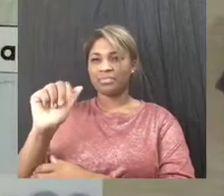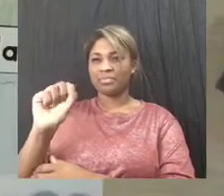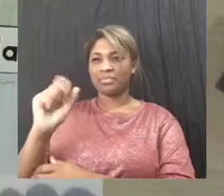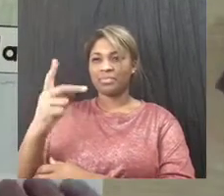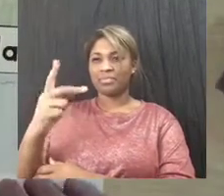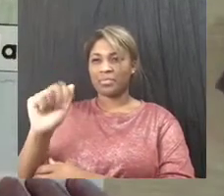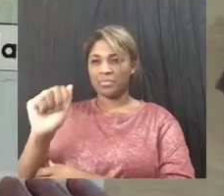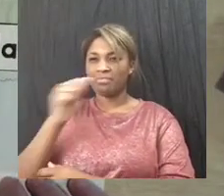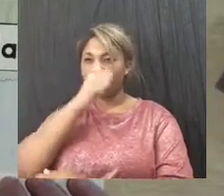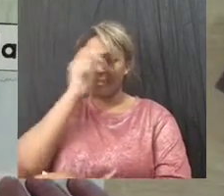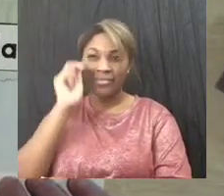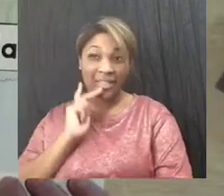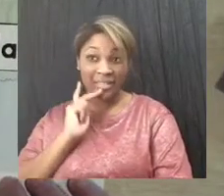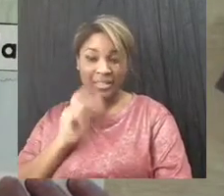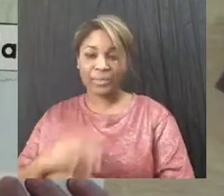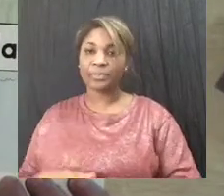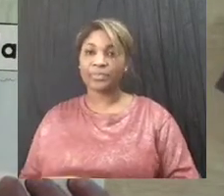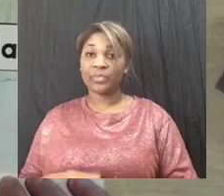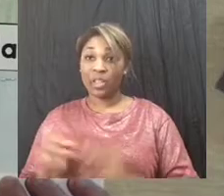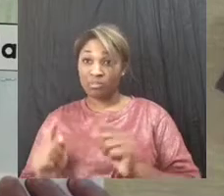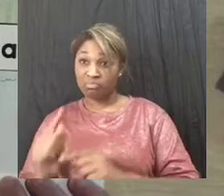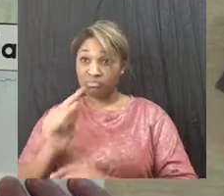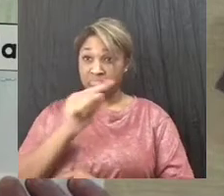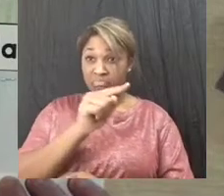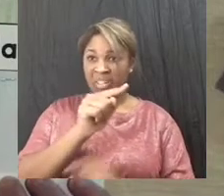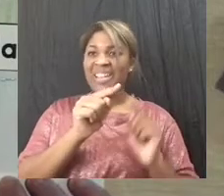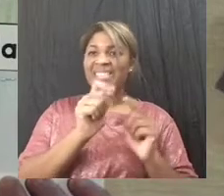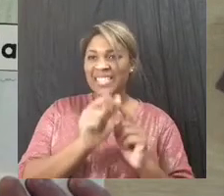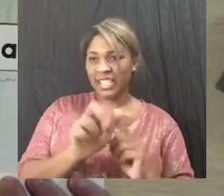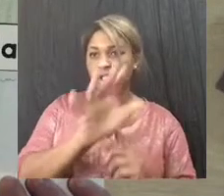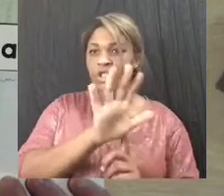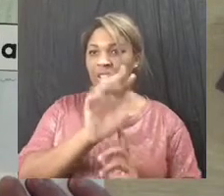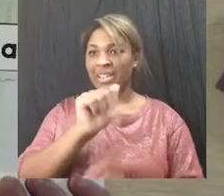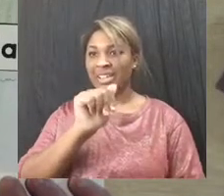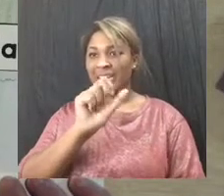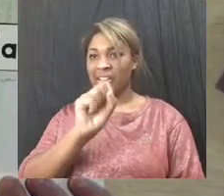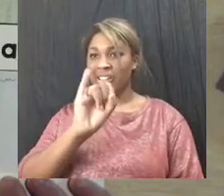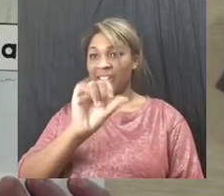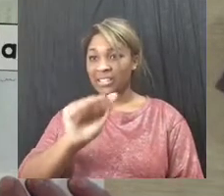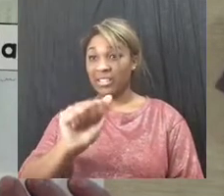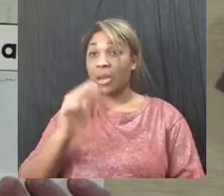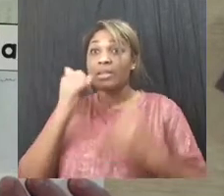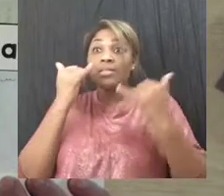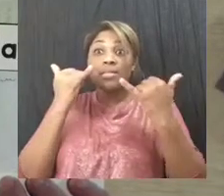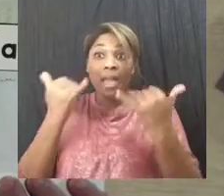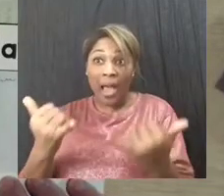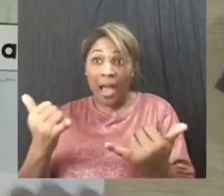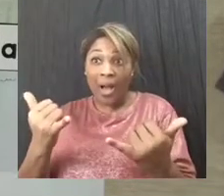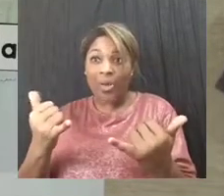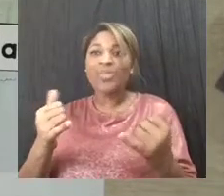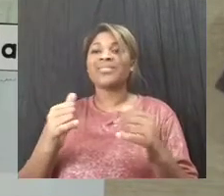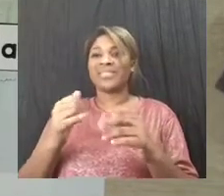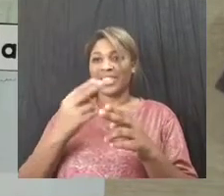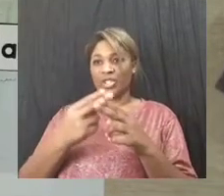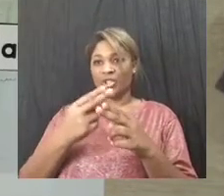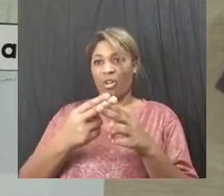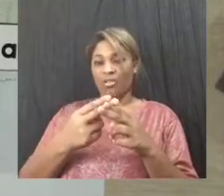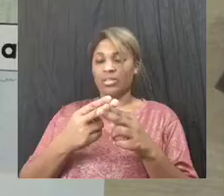And then over here is Asia, what we now know as Siberia, Russia.